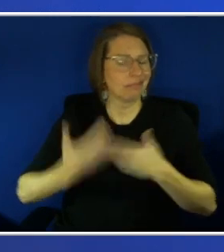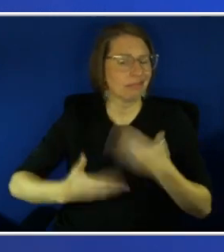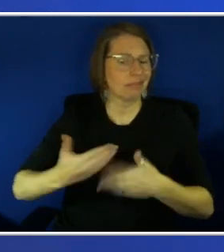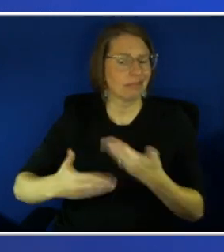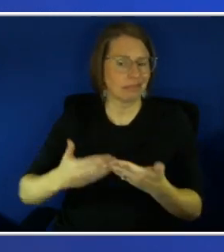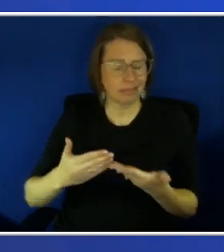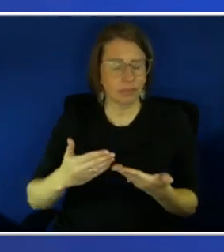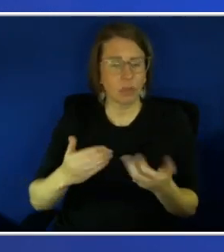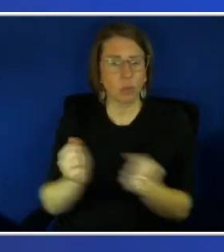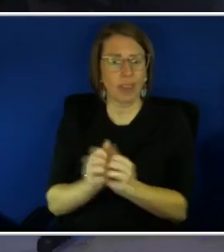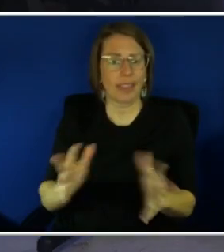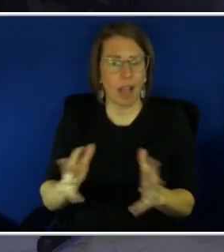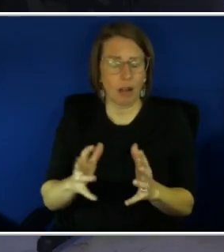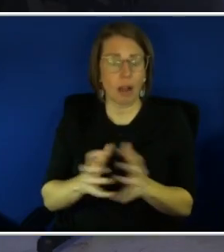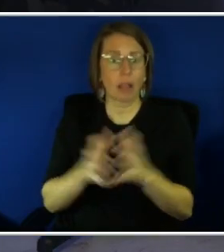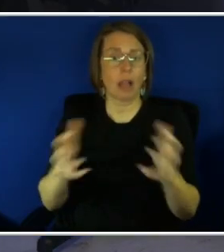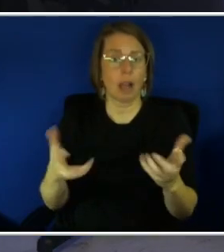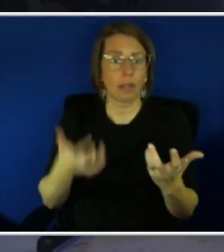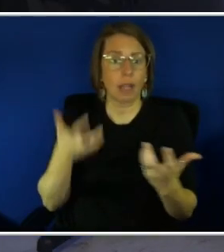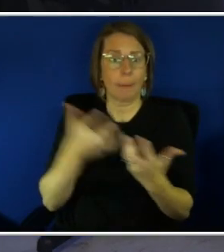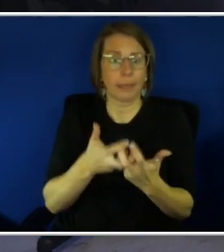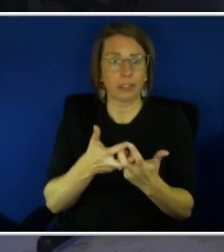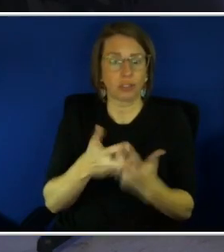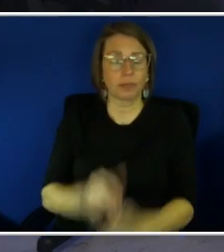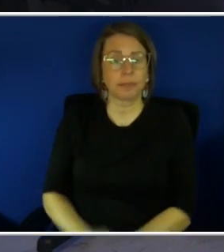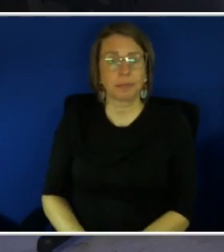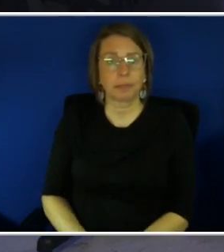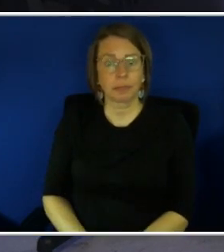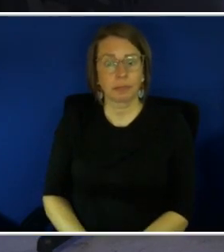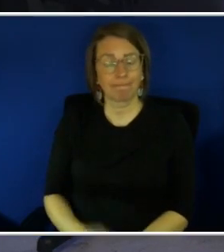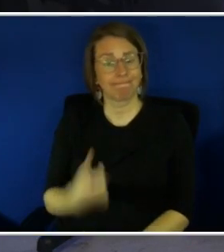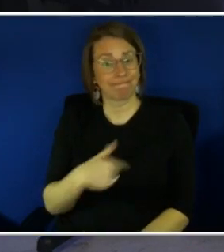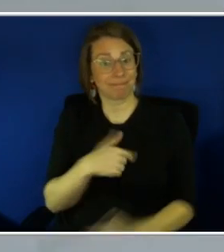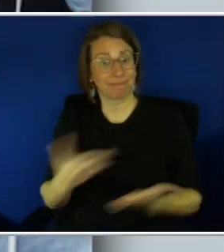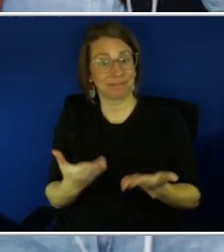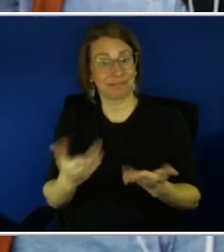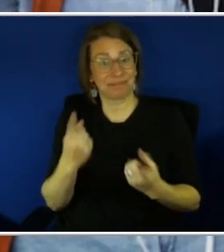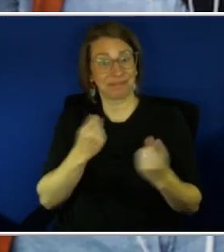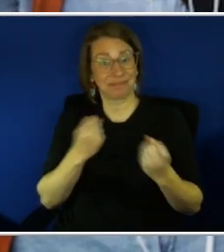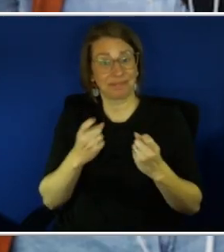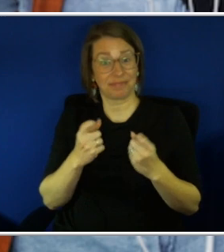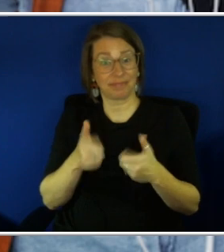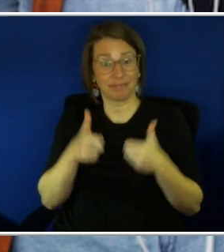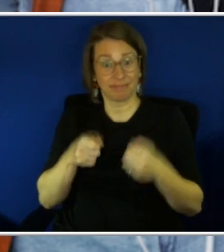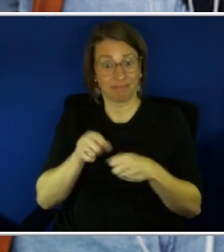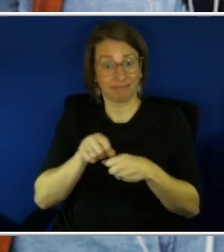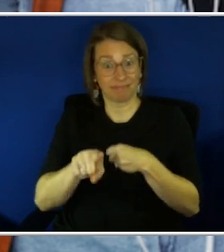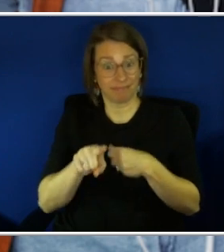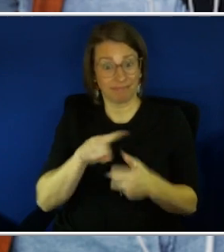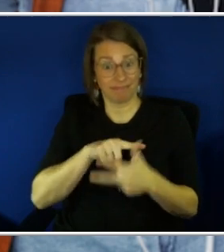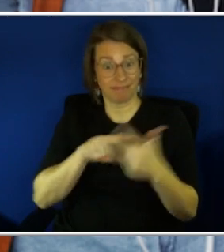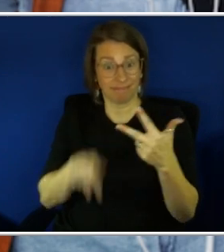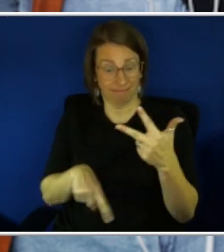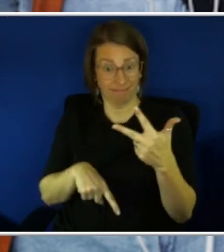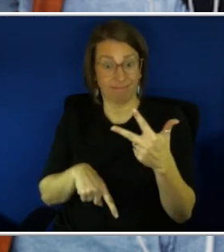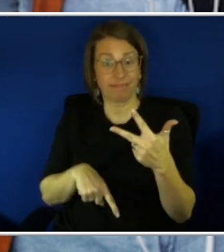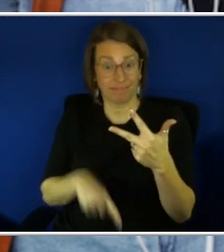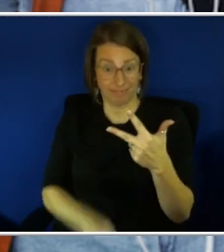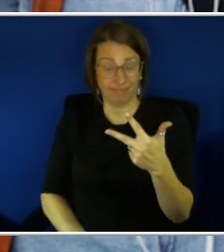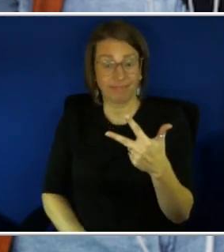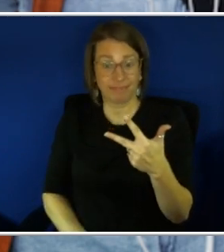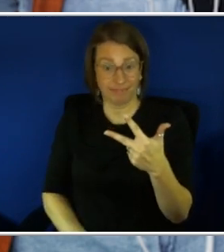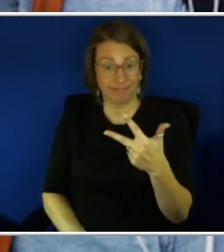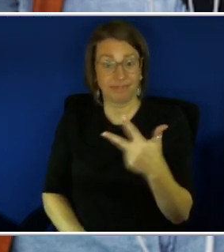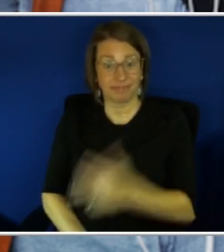accommodations. I like that. So now we're here to answer your questions. Send them using the links on your screen to YouTube, Facebook, or email